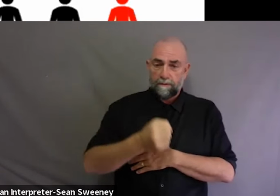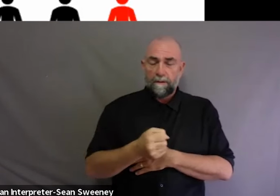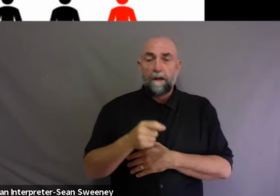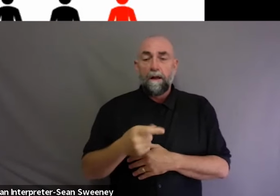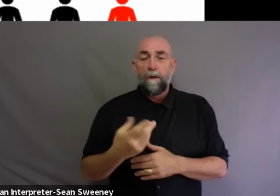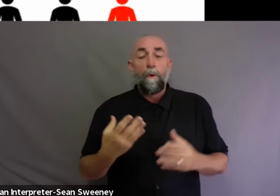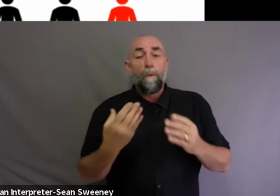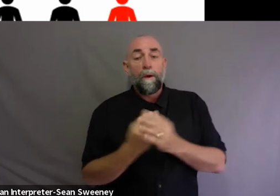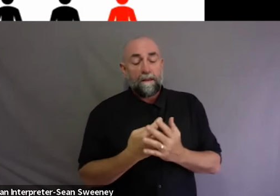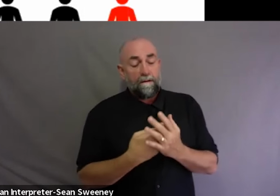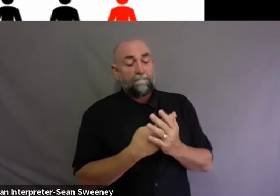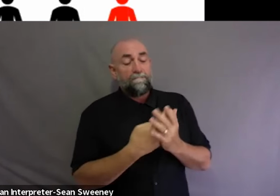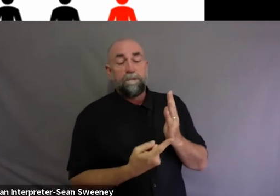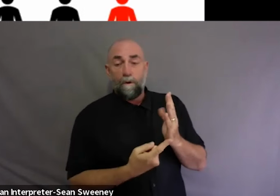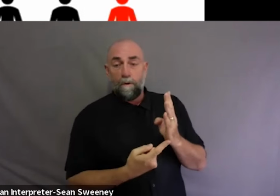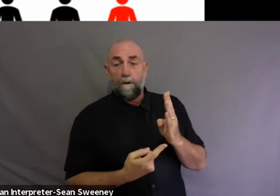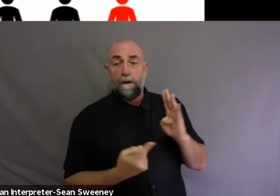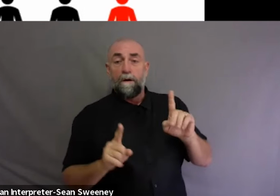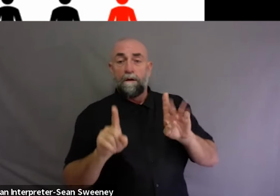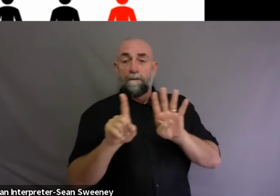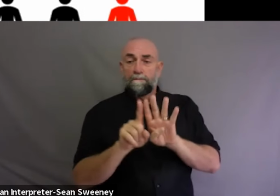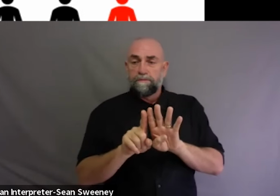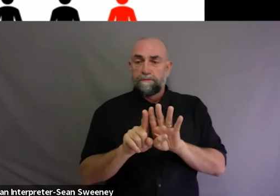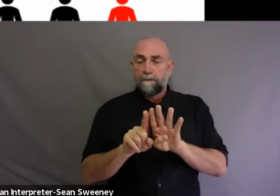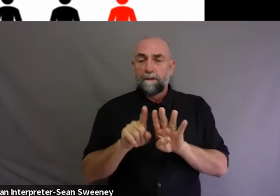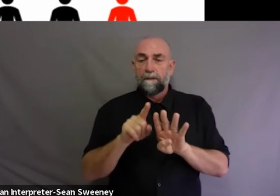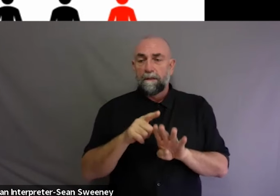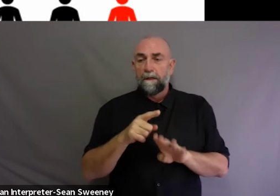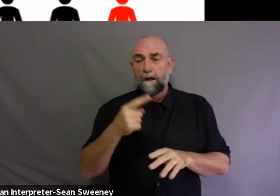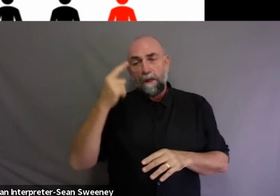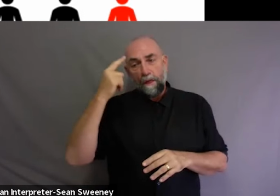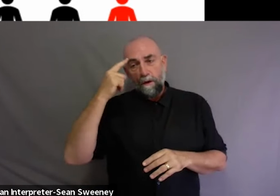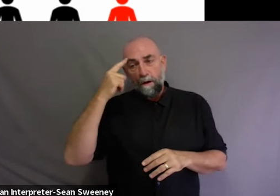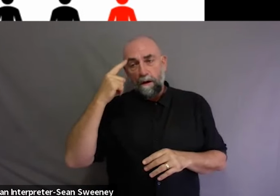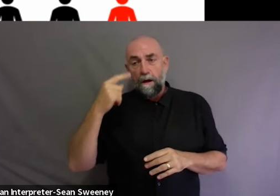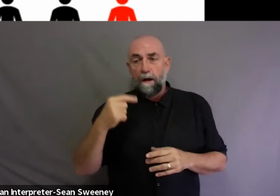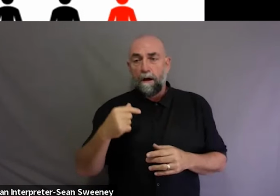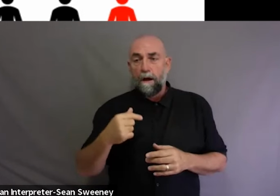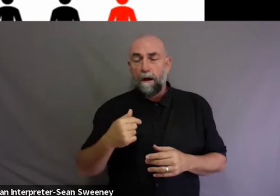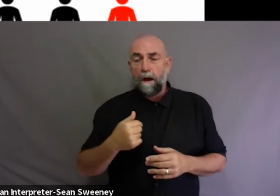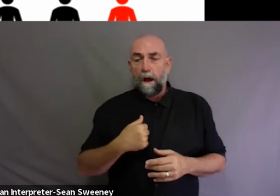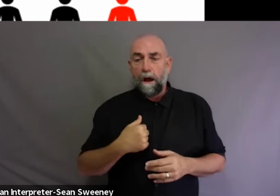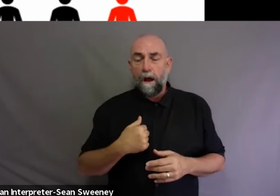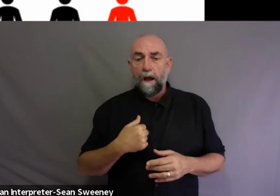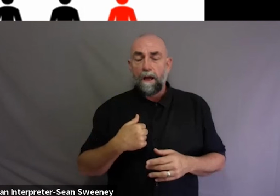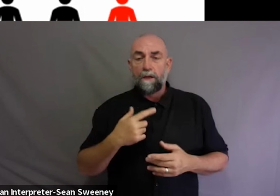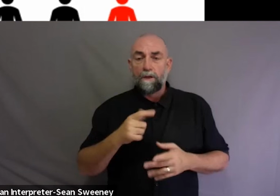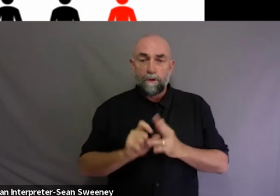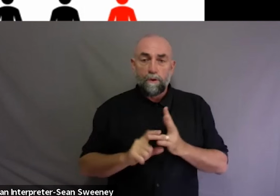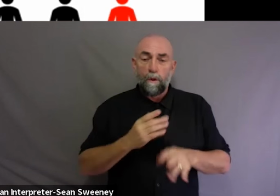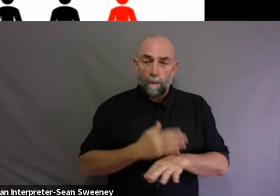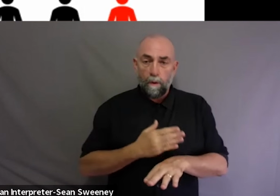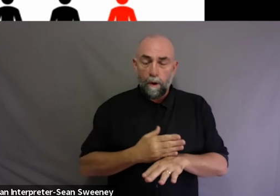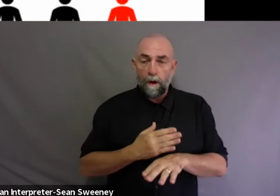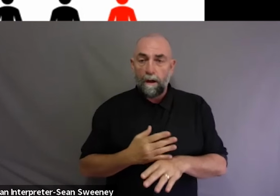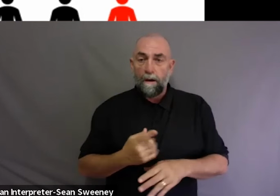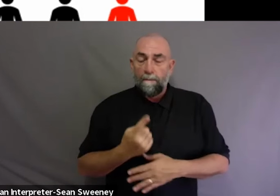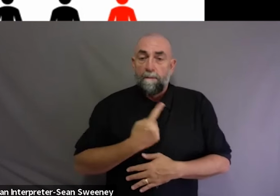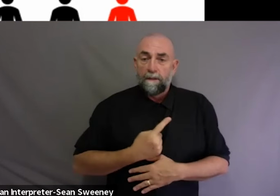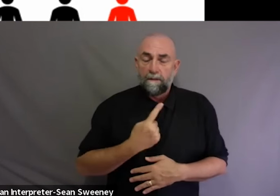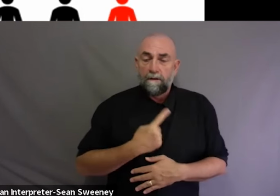international students. And she actually found a dorm with someone who's like me. I end up doing all the work myself. But in this particular term or in